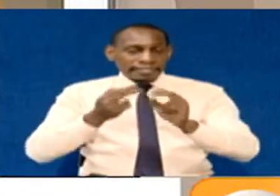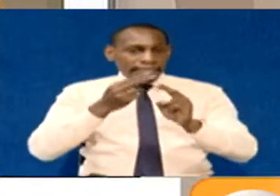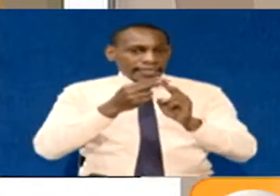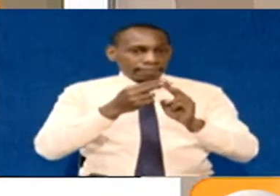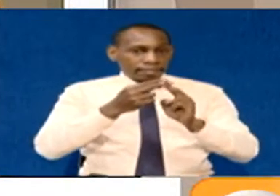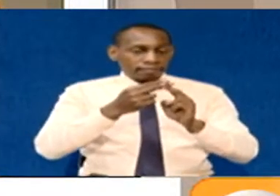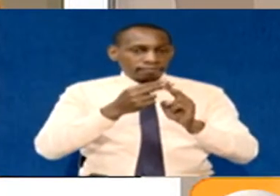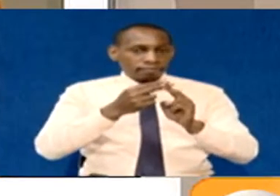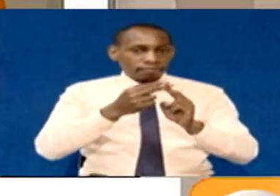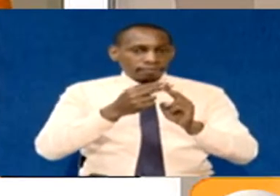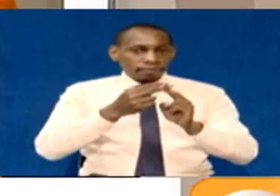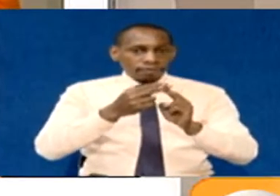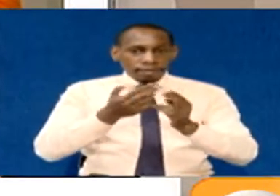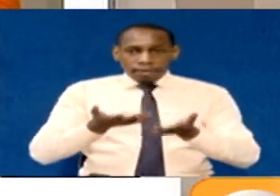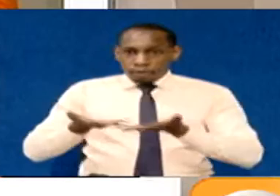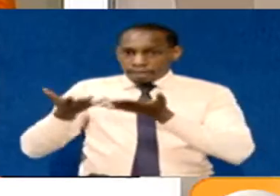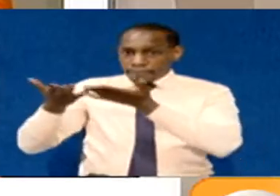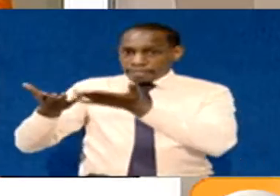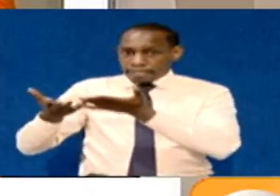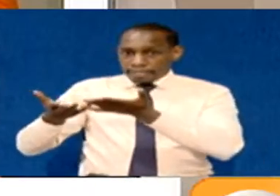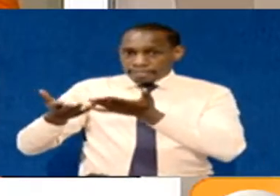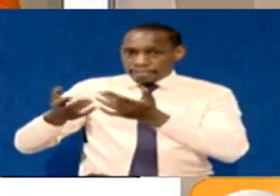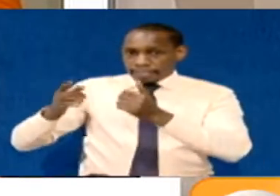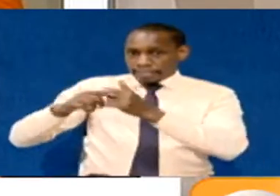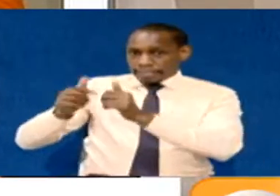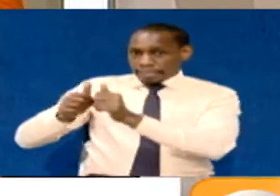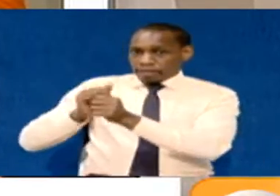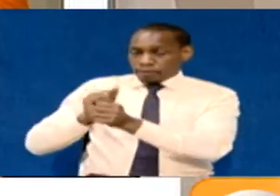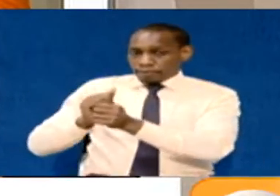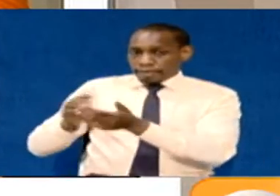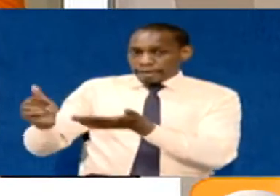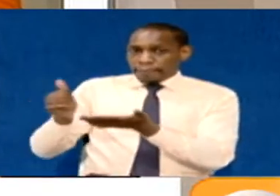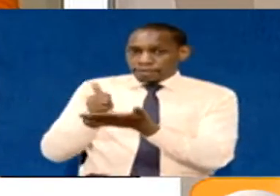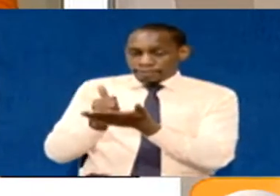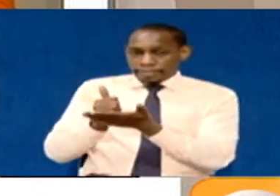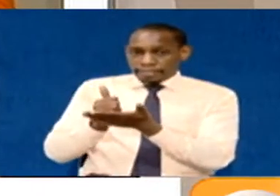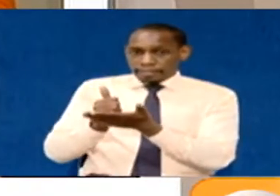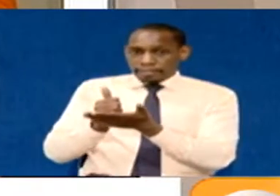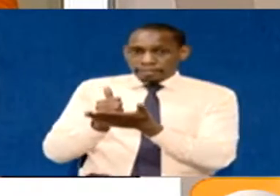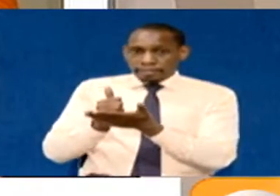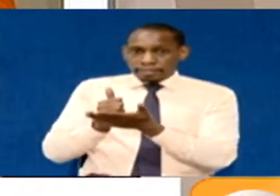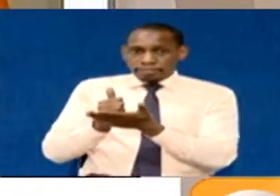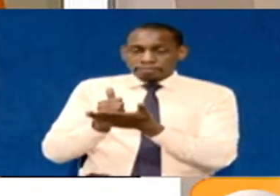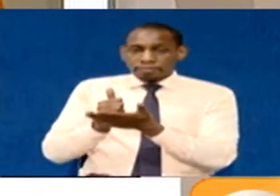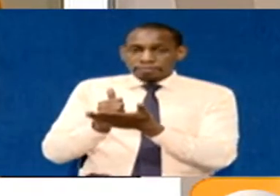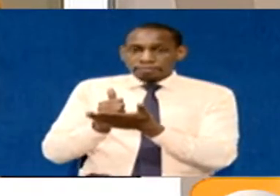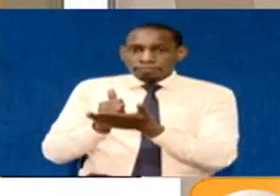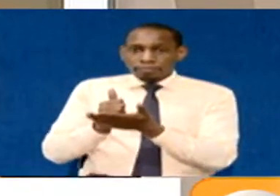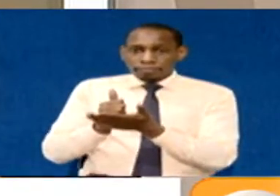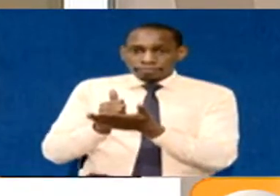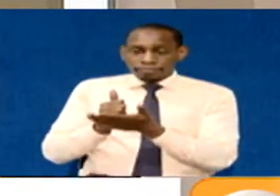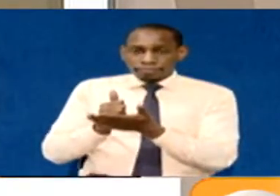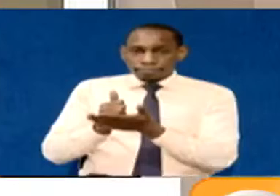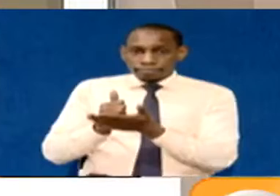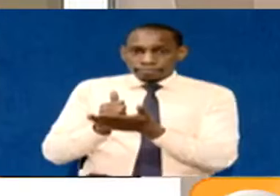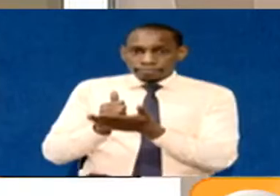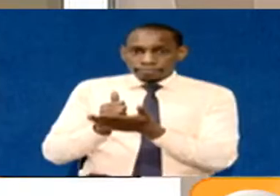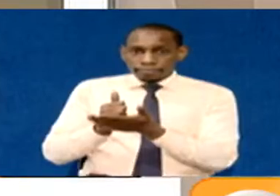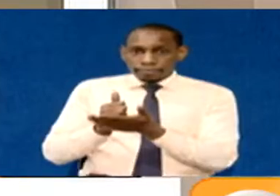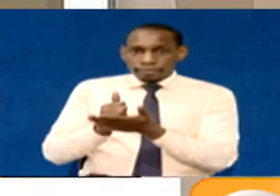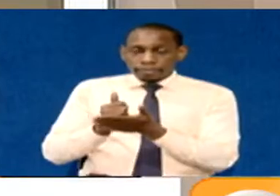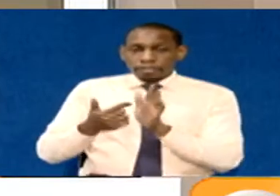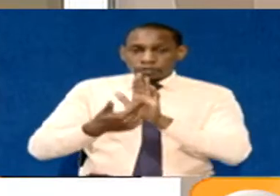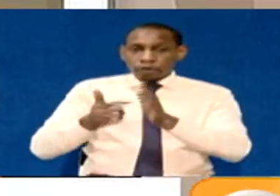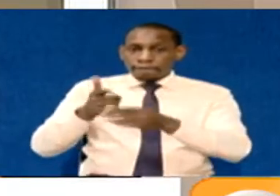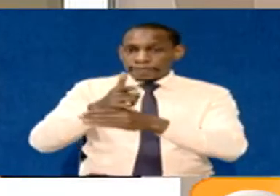that had been forwarded, the six that were rejected, according to the ones he had seen and the eventual ones that were gazetted. I think we should listen